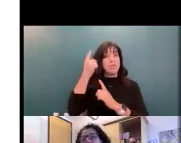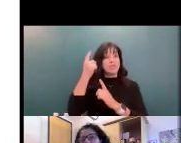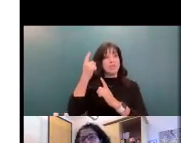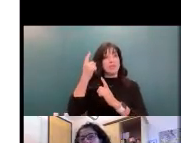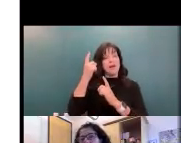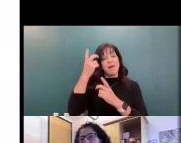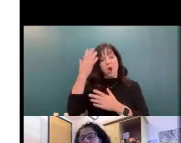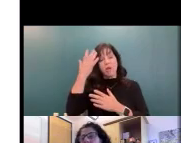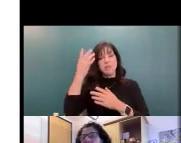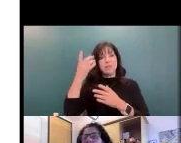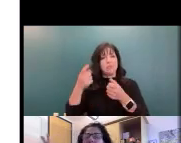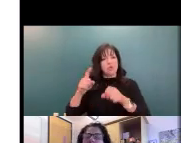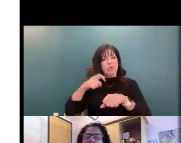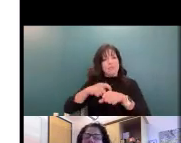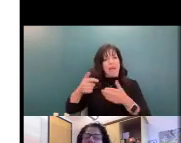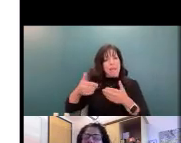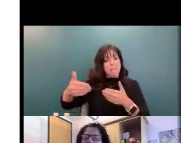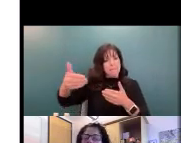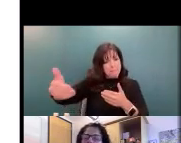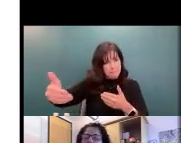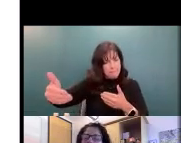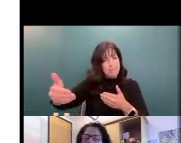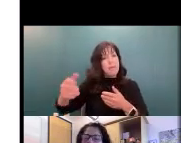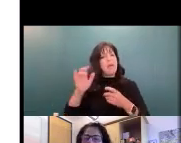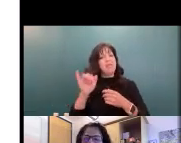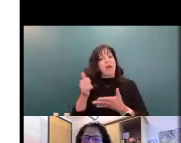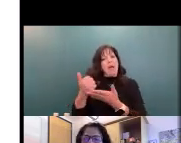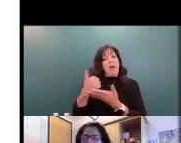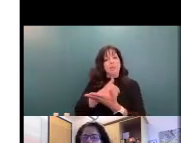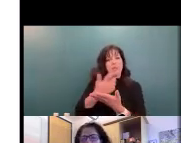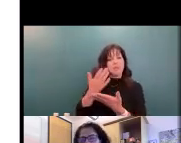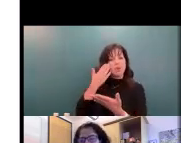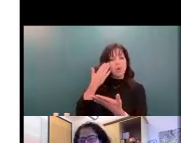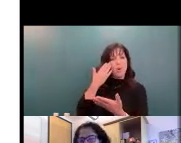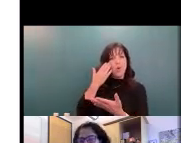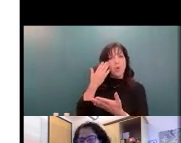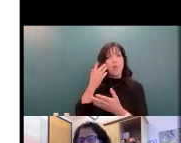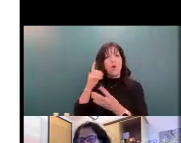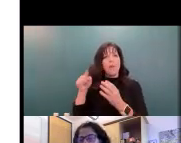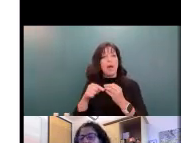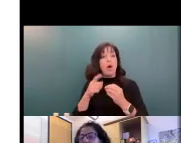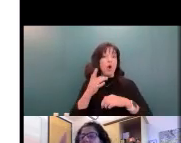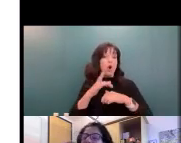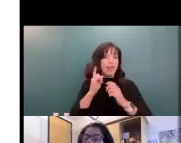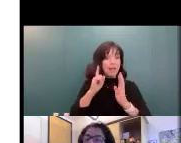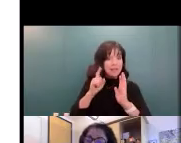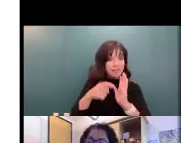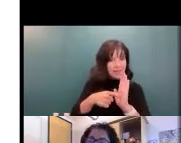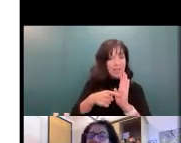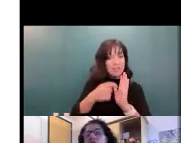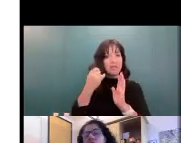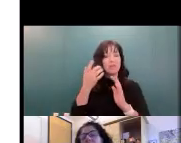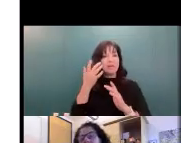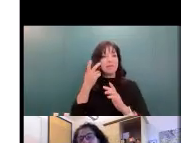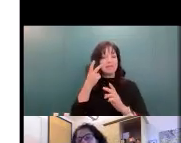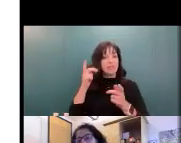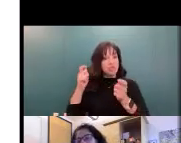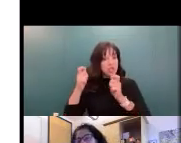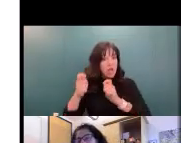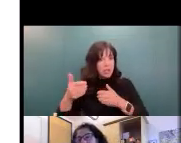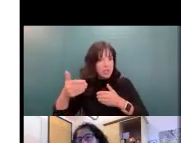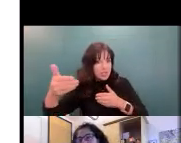a given period of time. And that gives us some information about early identification and if we've seen changes in